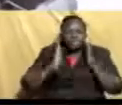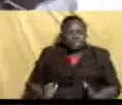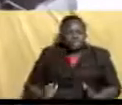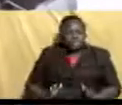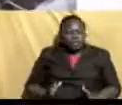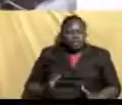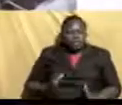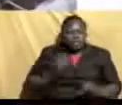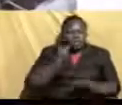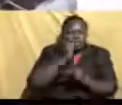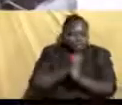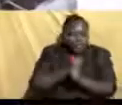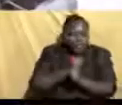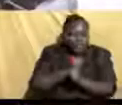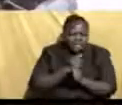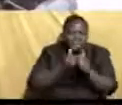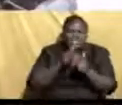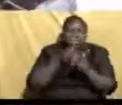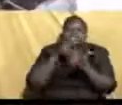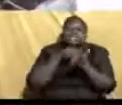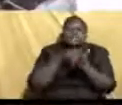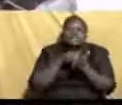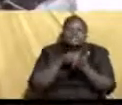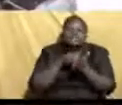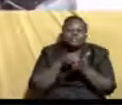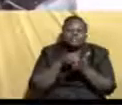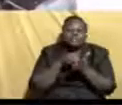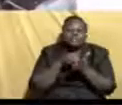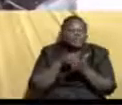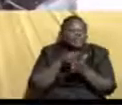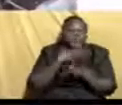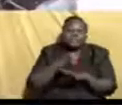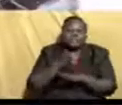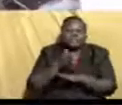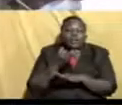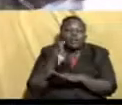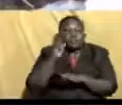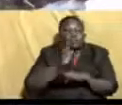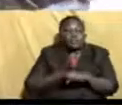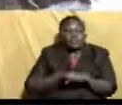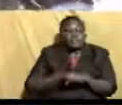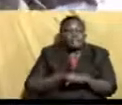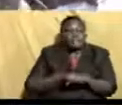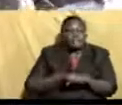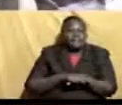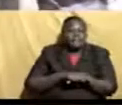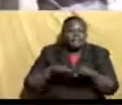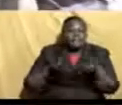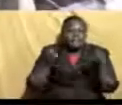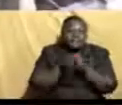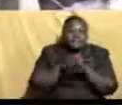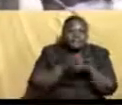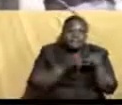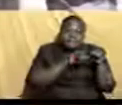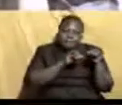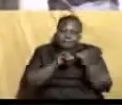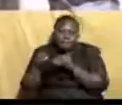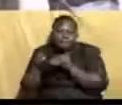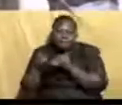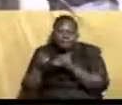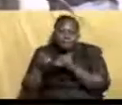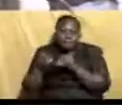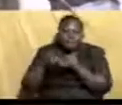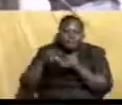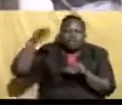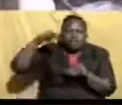matter. Therefore, we wouldn't need the freezing of time. I'd like to quickly go to the issue of quorum